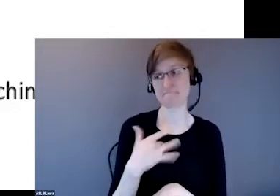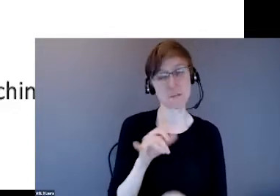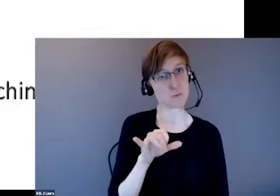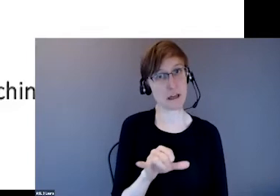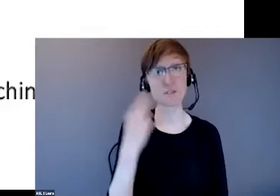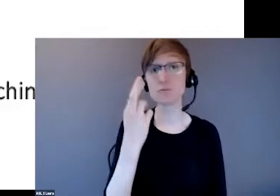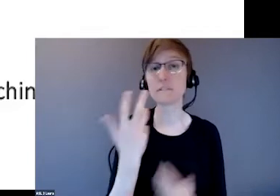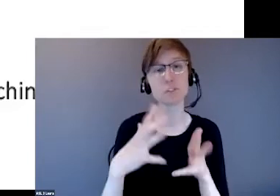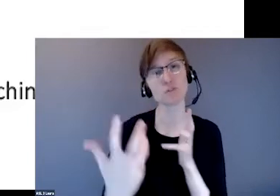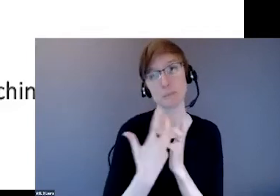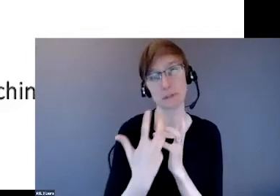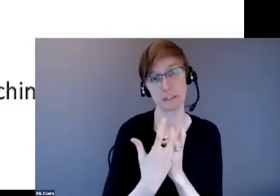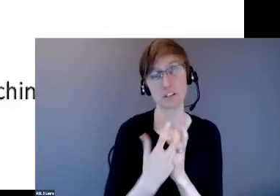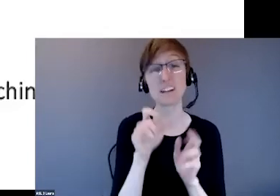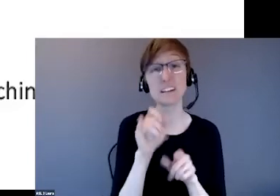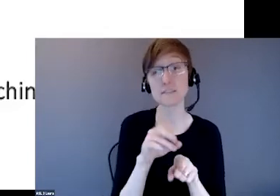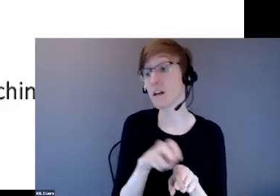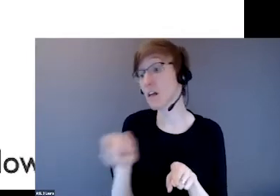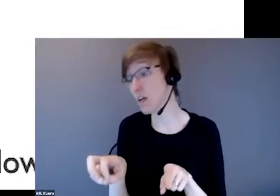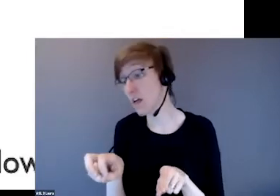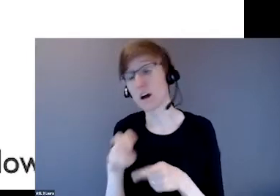the whole accommodation process again.